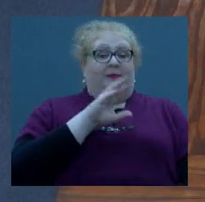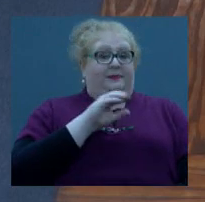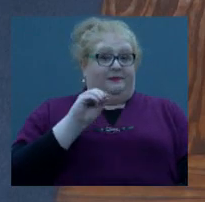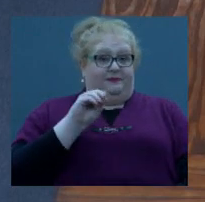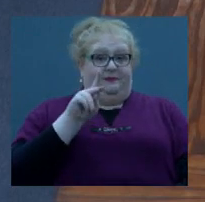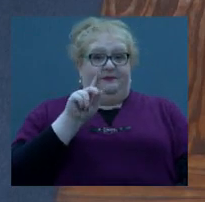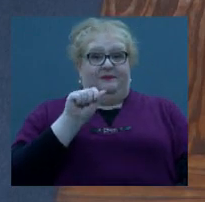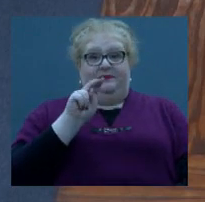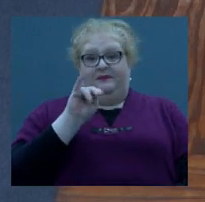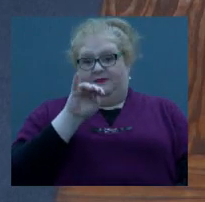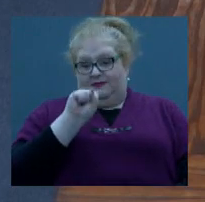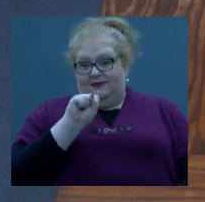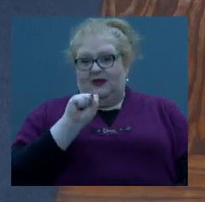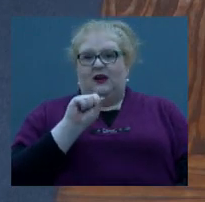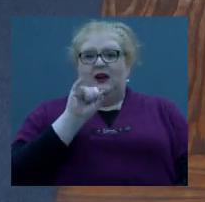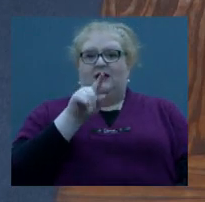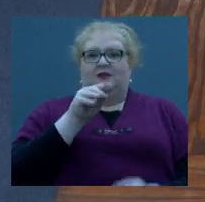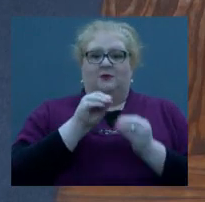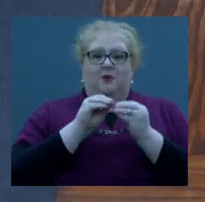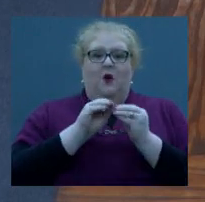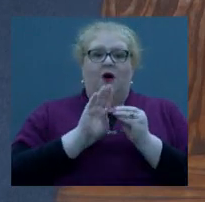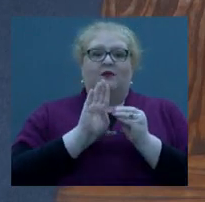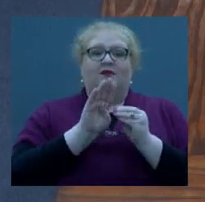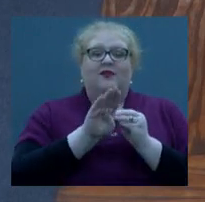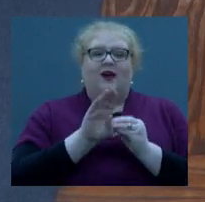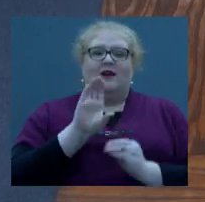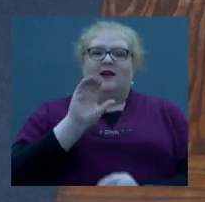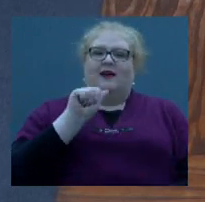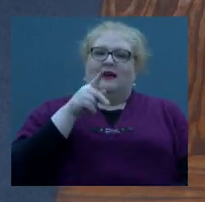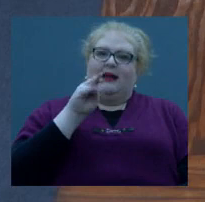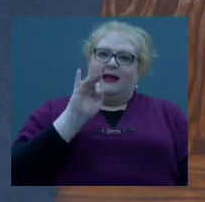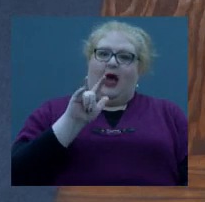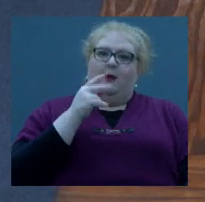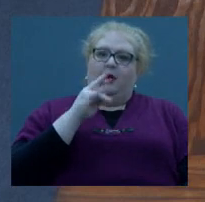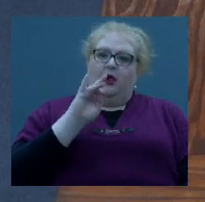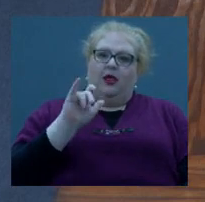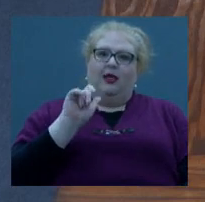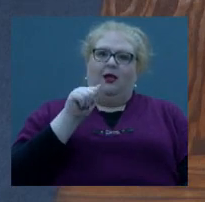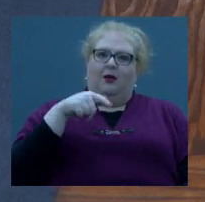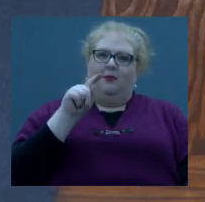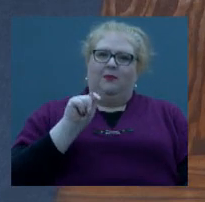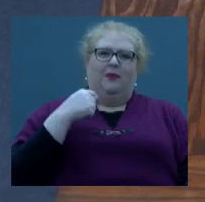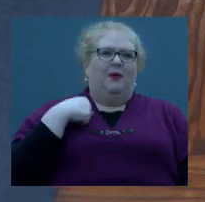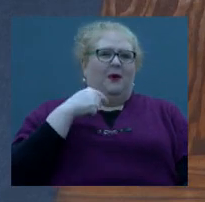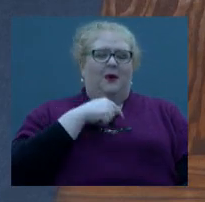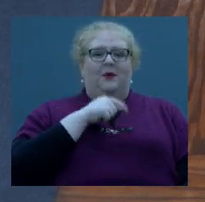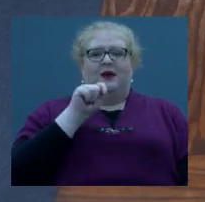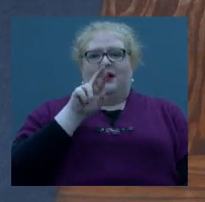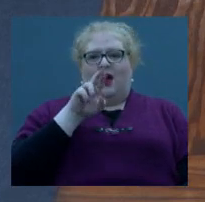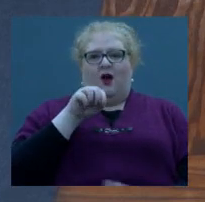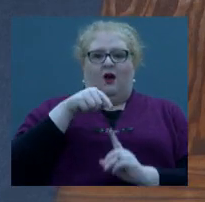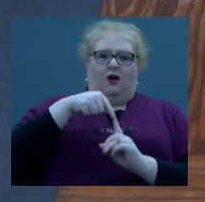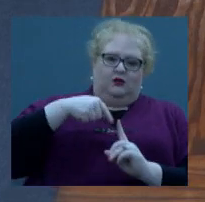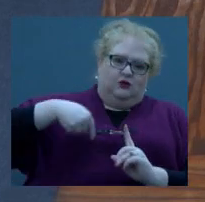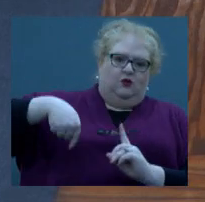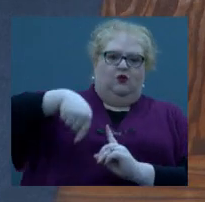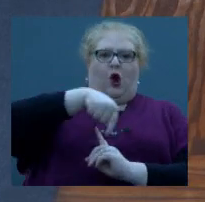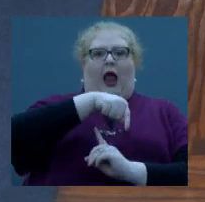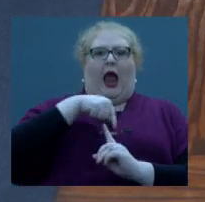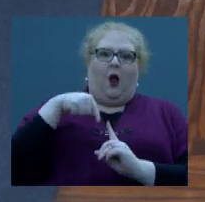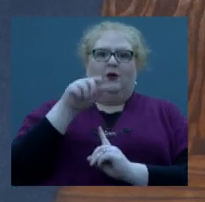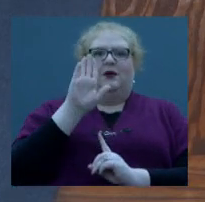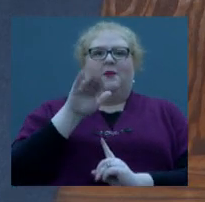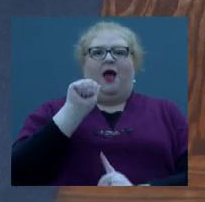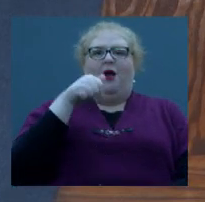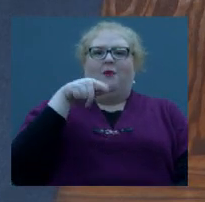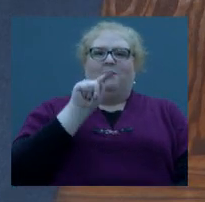If you go a little bit further, there are additional apartments, Capitol Hill, et cetera. So we're pretty much surrounded by them in what used to be single-family